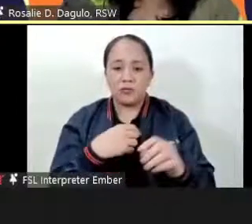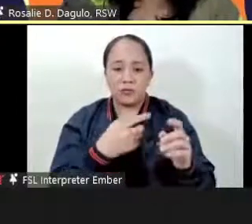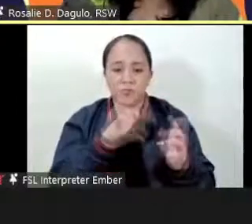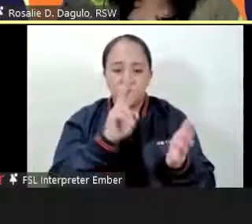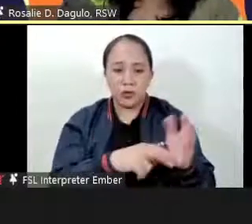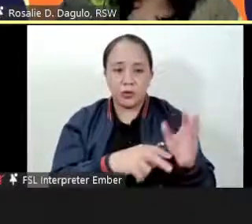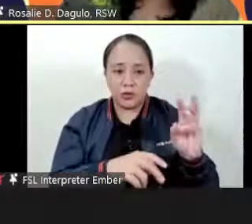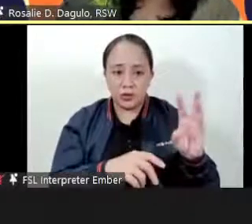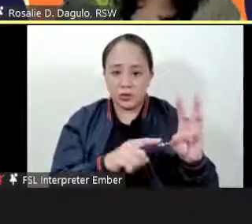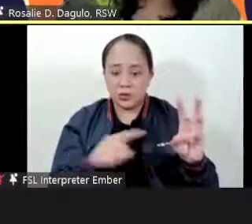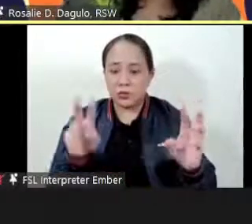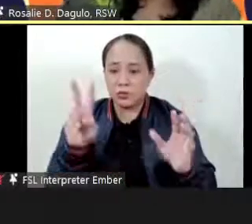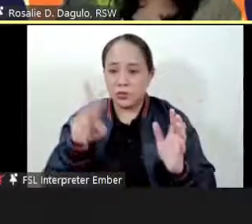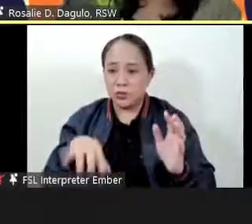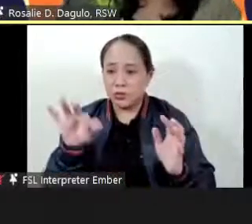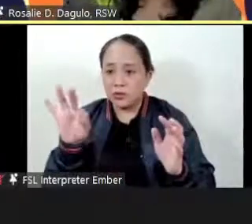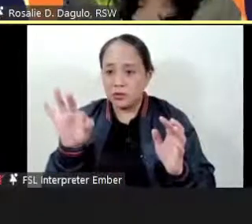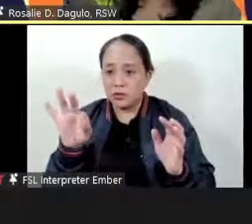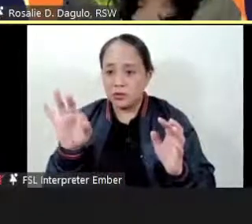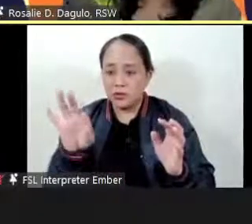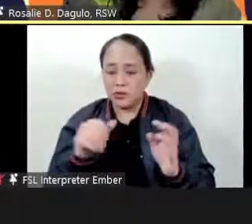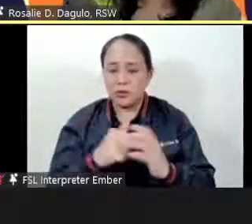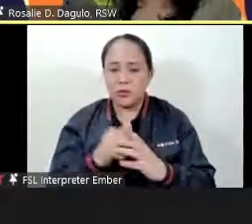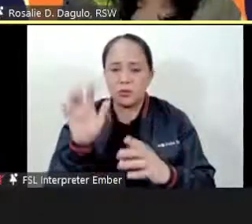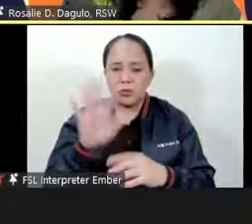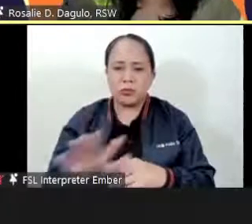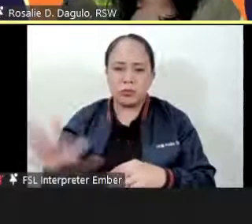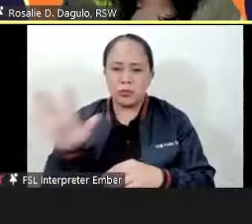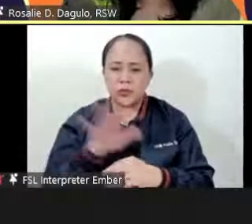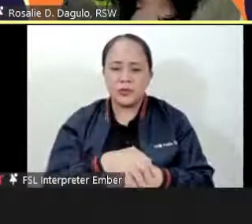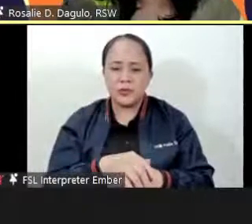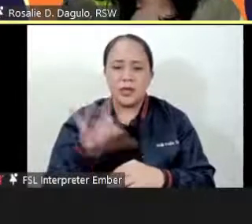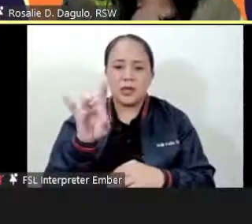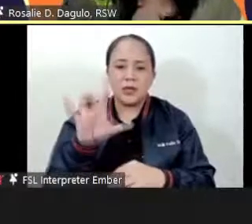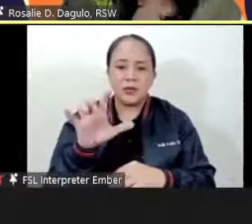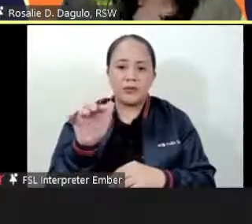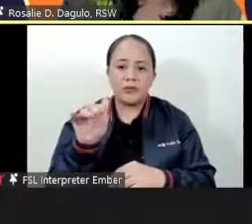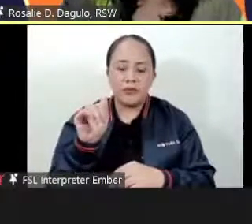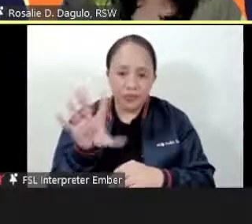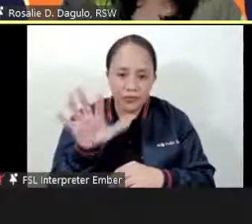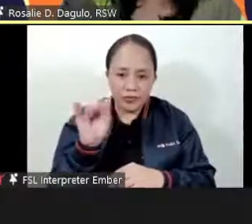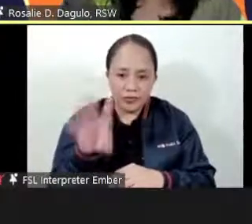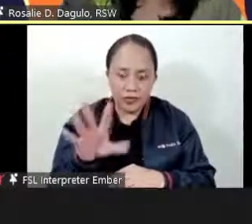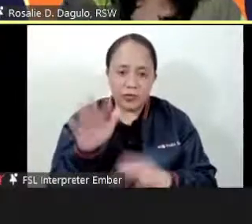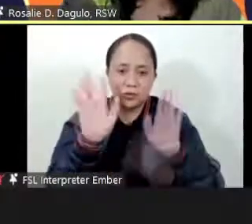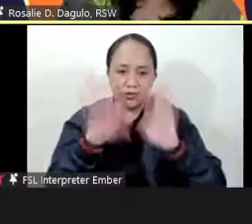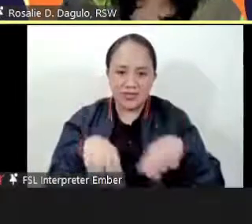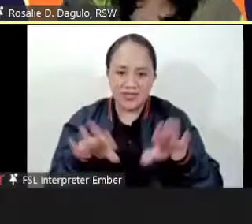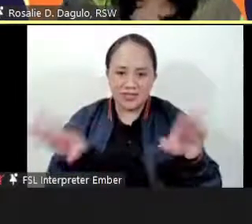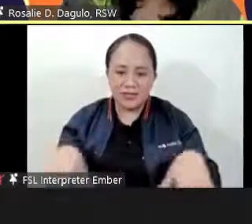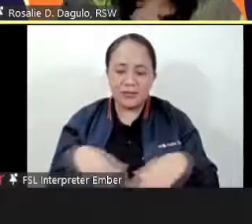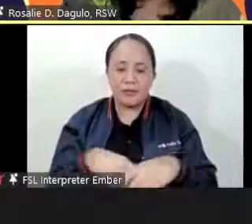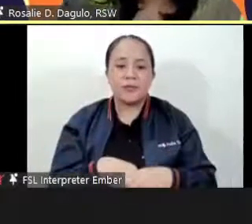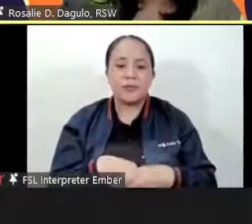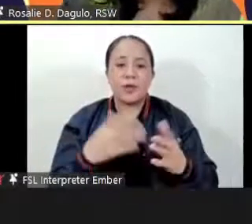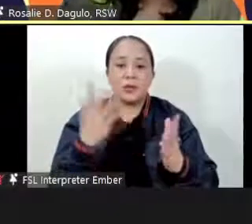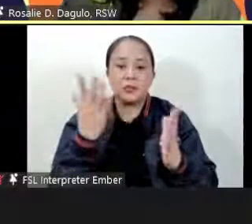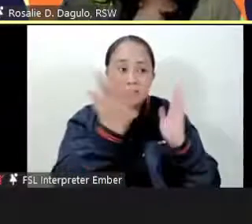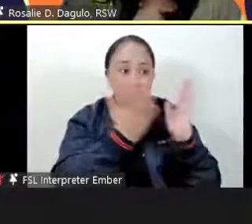2016 to 2019, with an average of 815 children served per